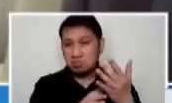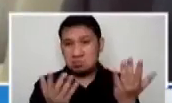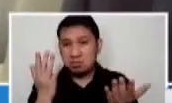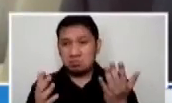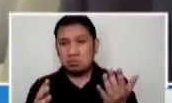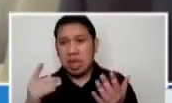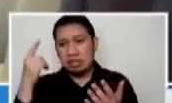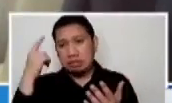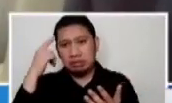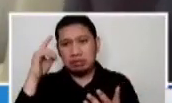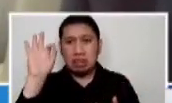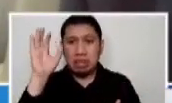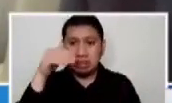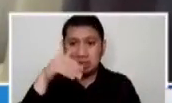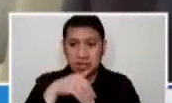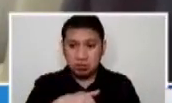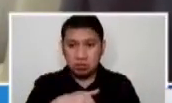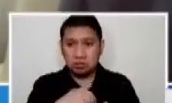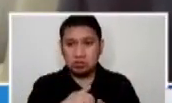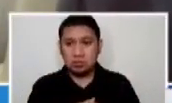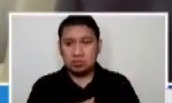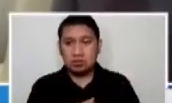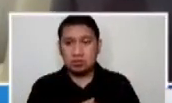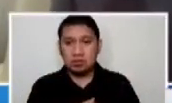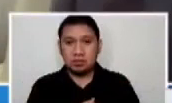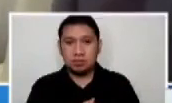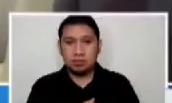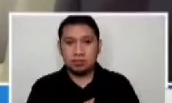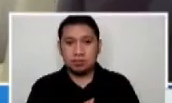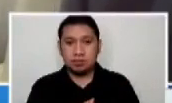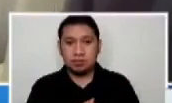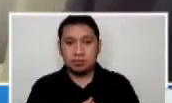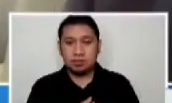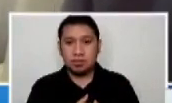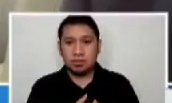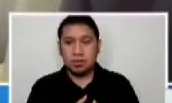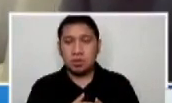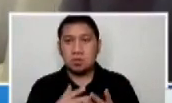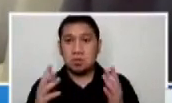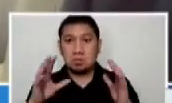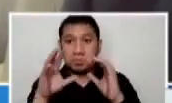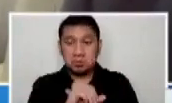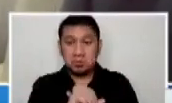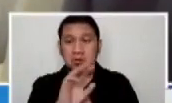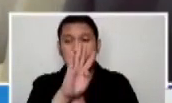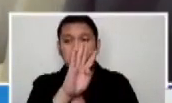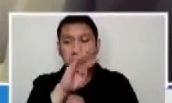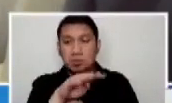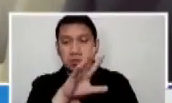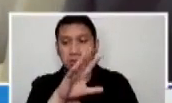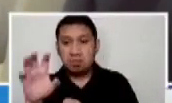Hajj Ministry. Yung mga nakabayad naman, walang problema. Their payment is intact. Nasa opisina,